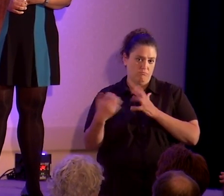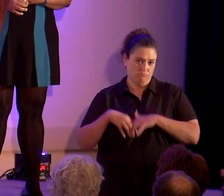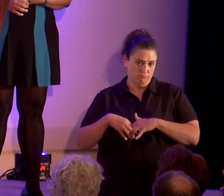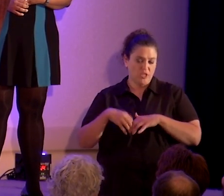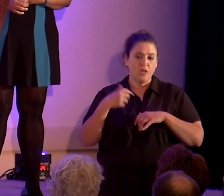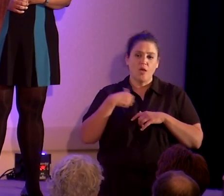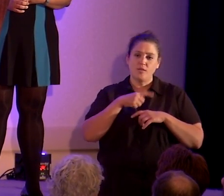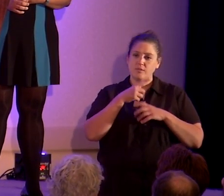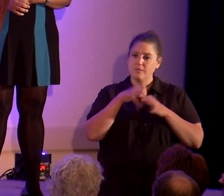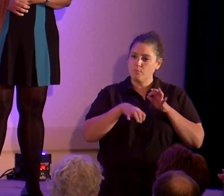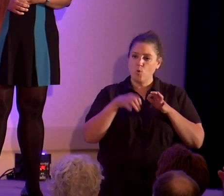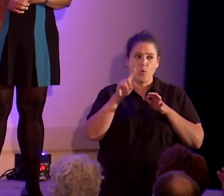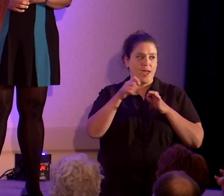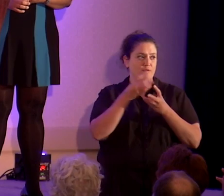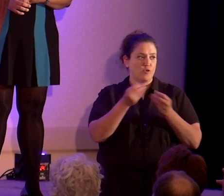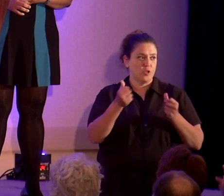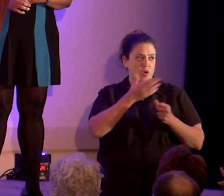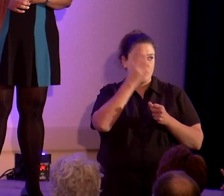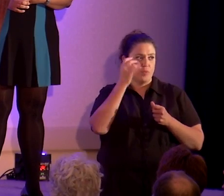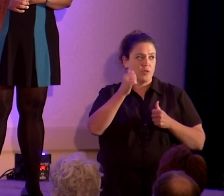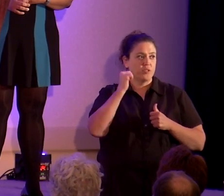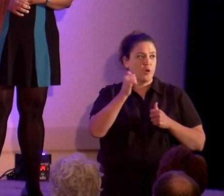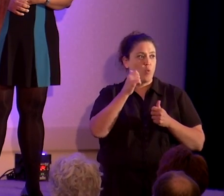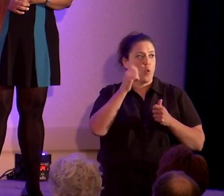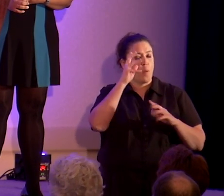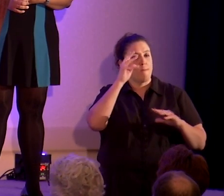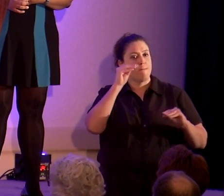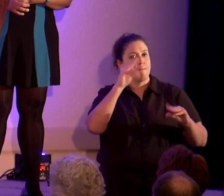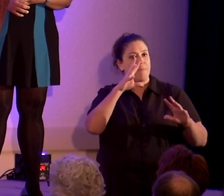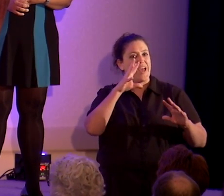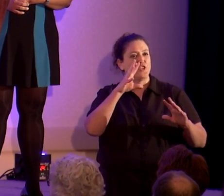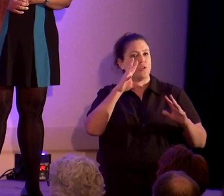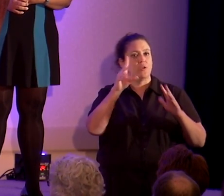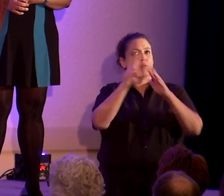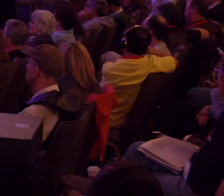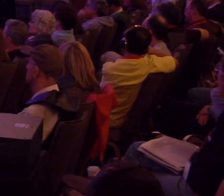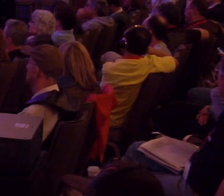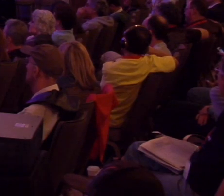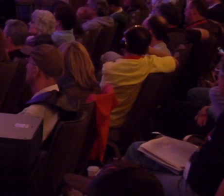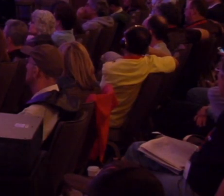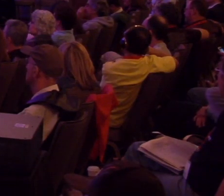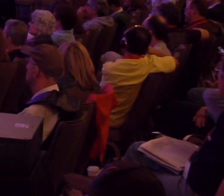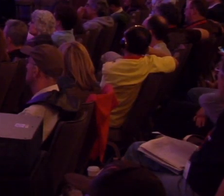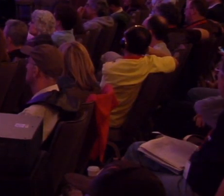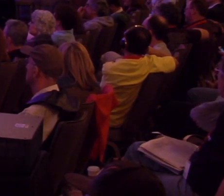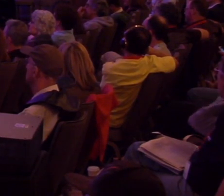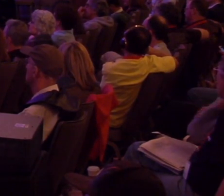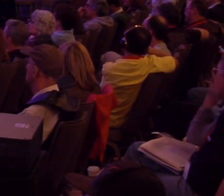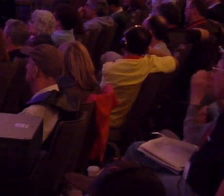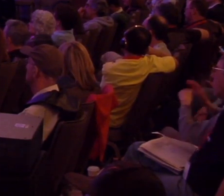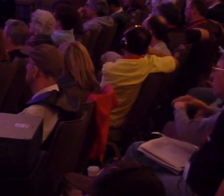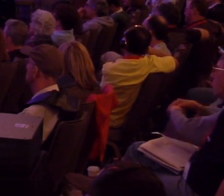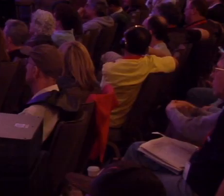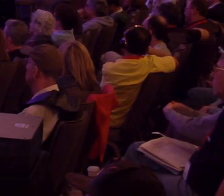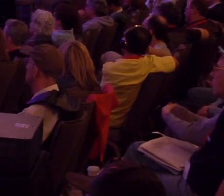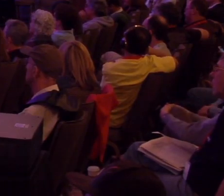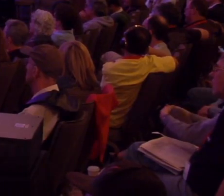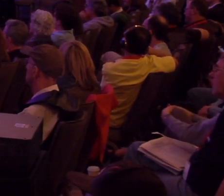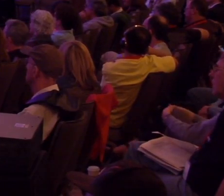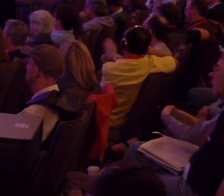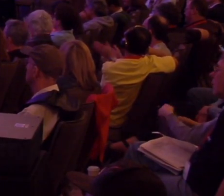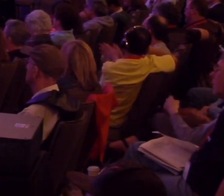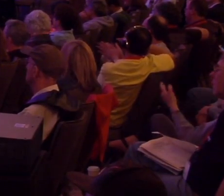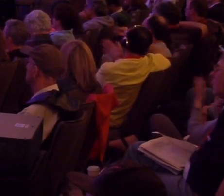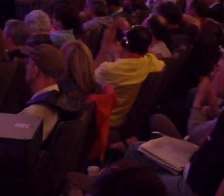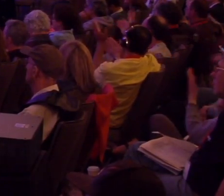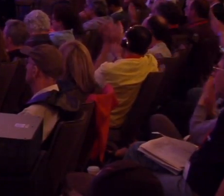it, because it's not going to magically appear one day just because we hope it does. It's something we have to work at. So that is my greatest hope. Thank